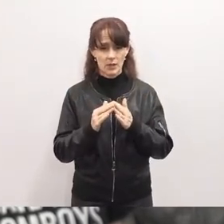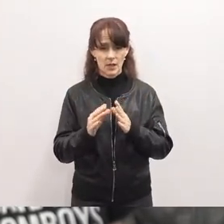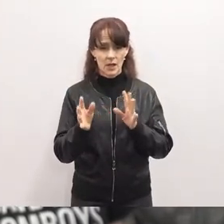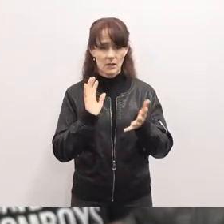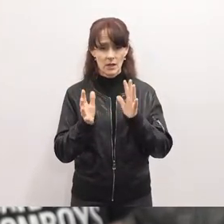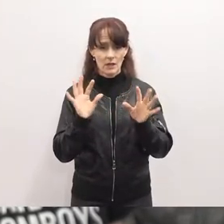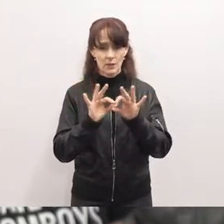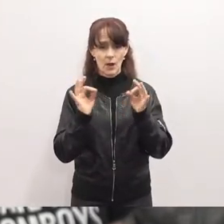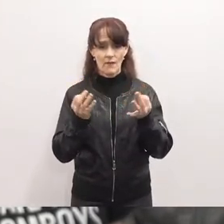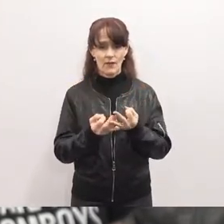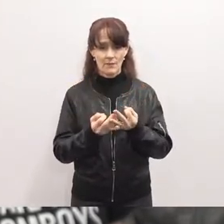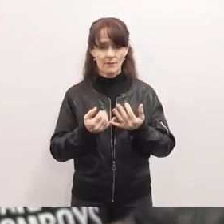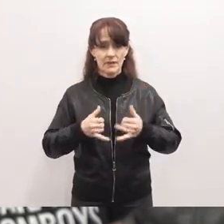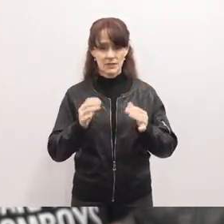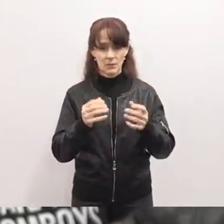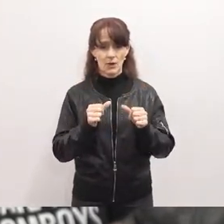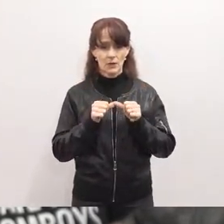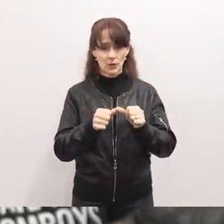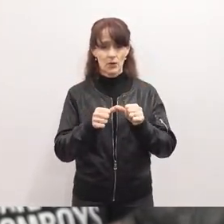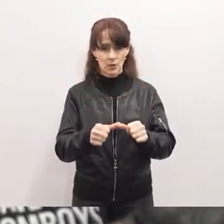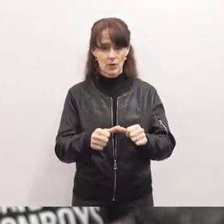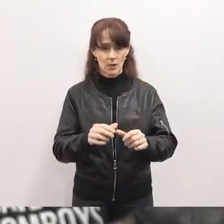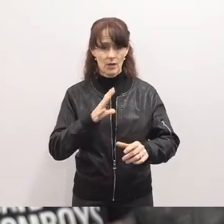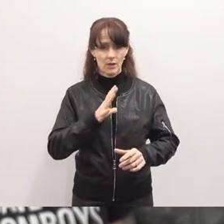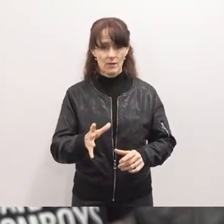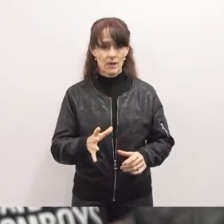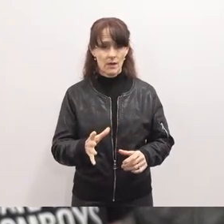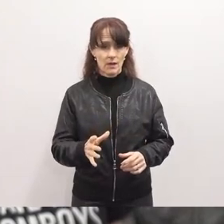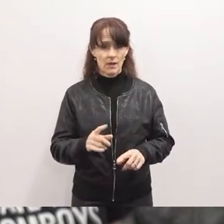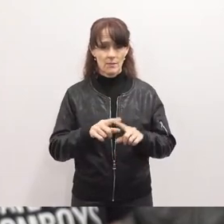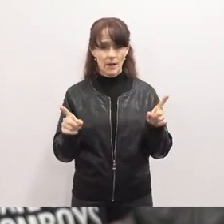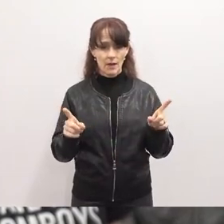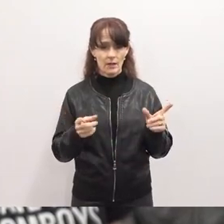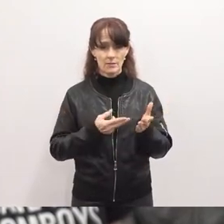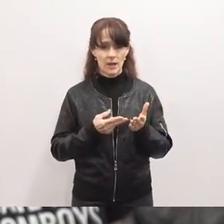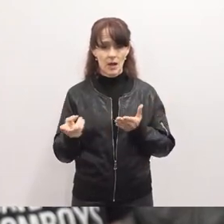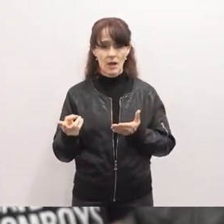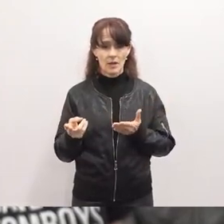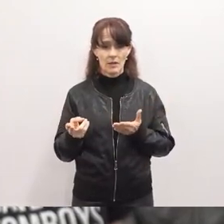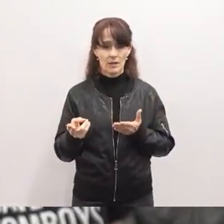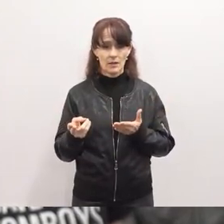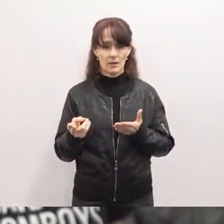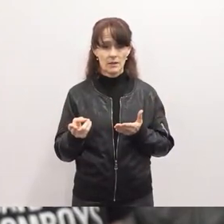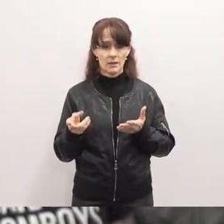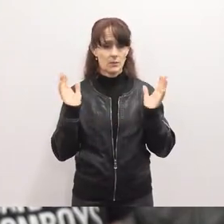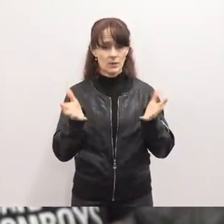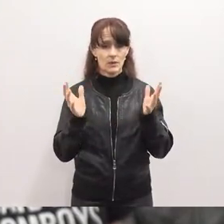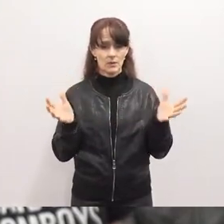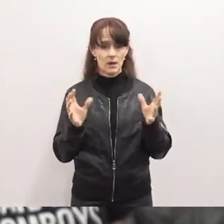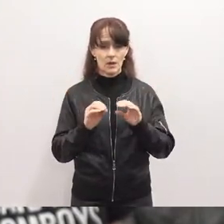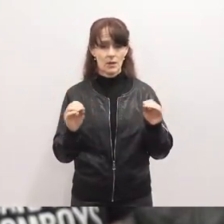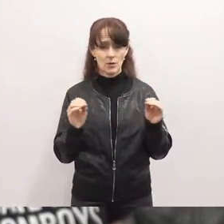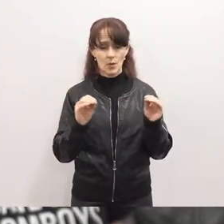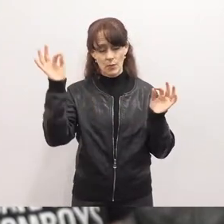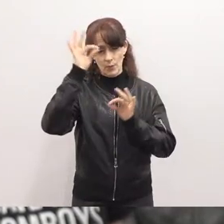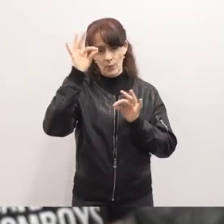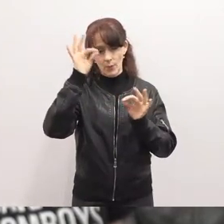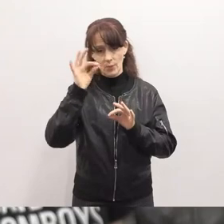to our families. And if you still want to go through with this, then so be it. But to be honest, we didn't talk to anybody. Nobody knew